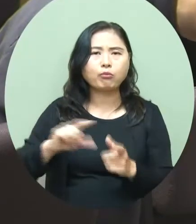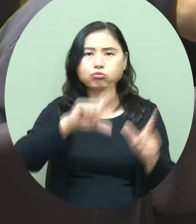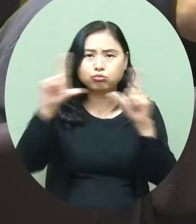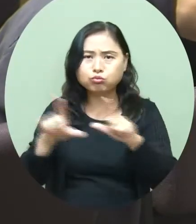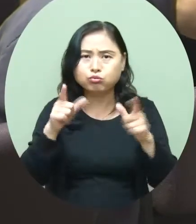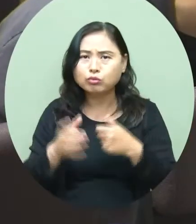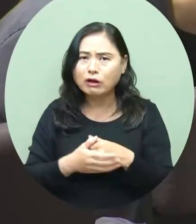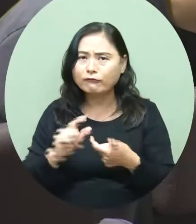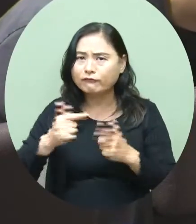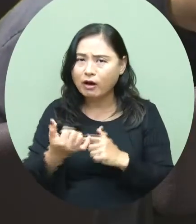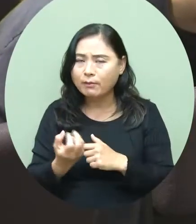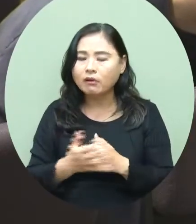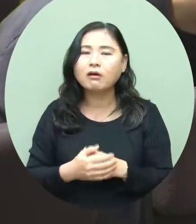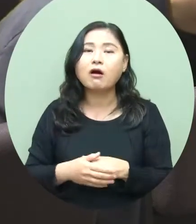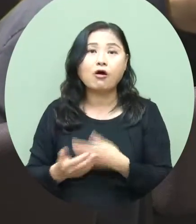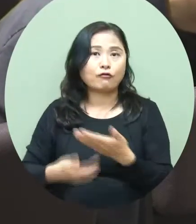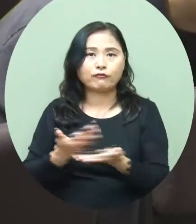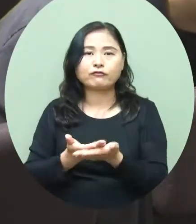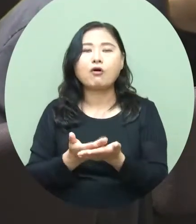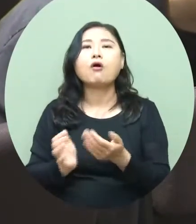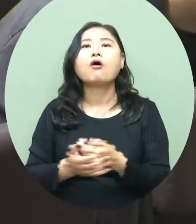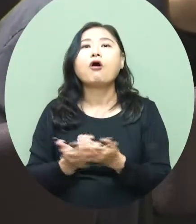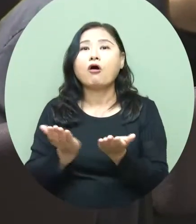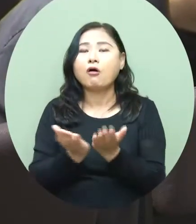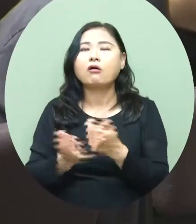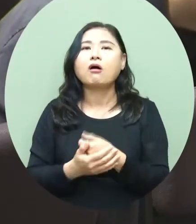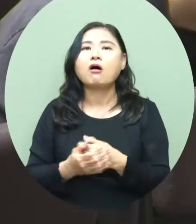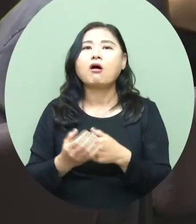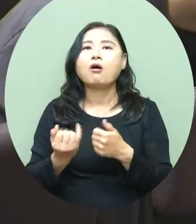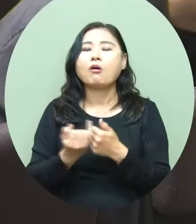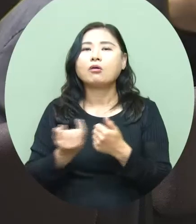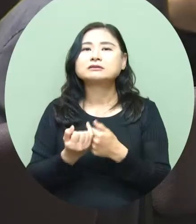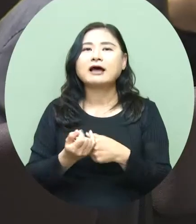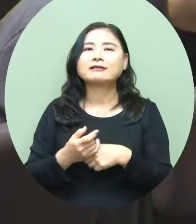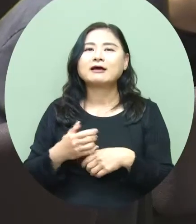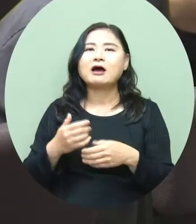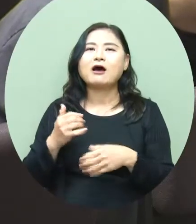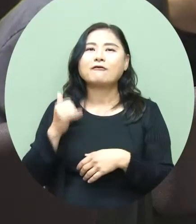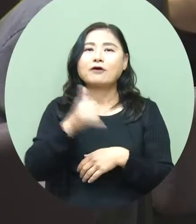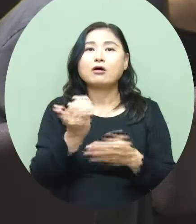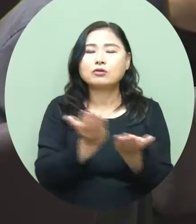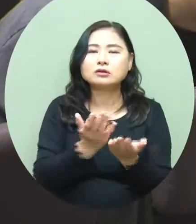now, is that a sign that we're living with the COVID now?